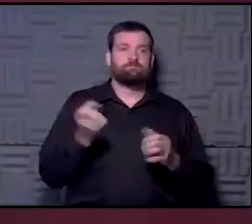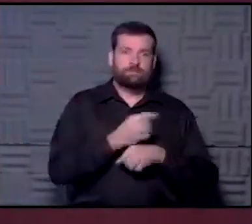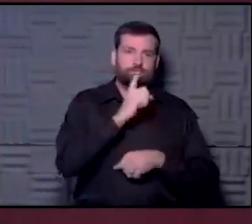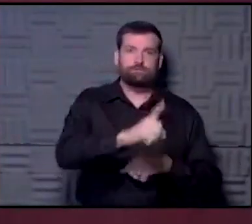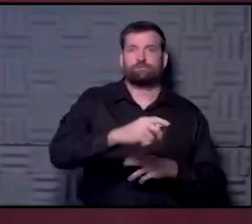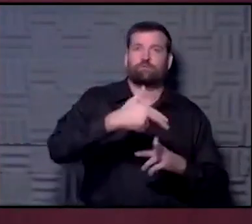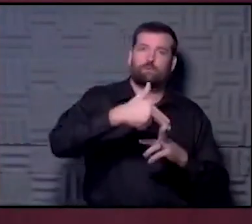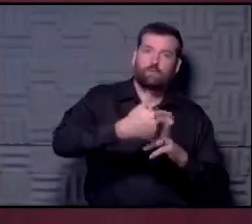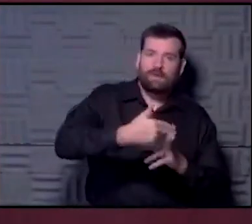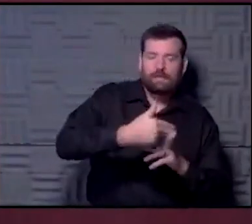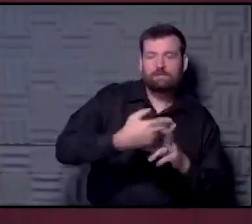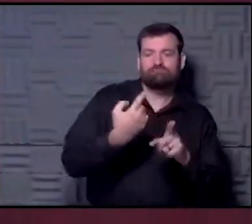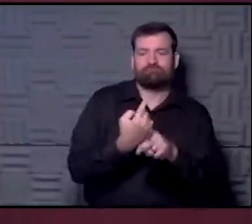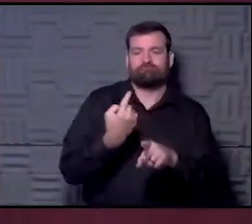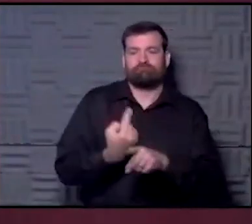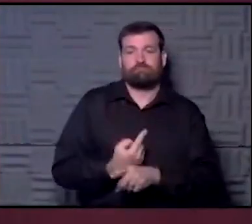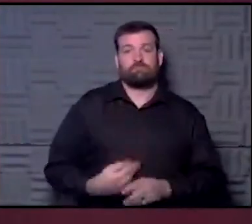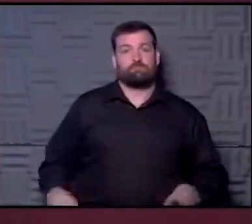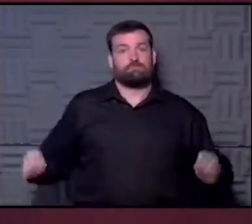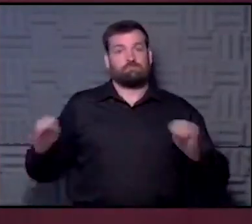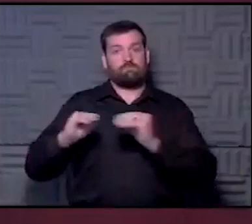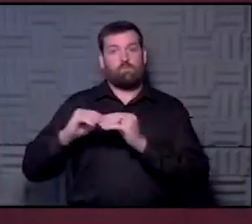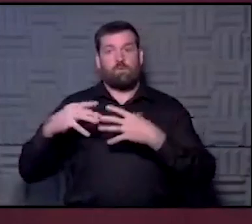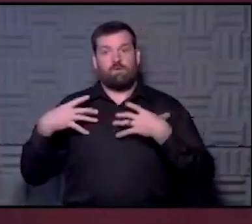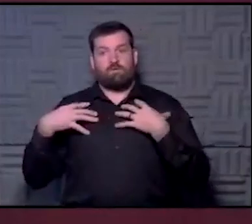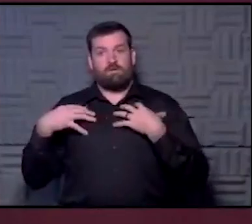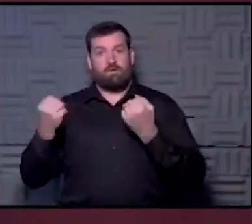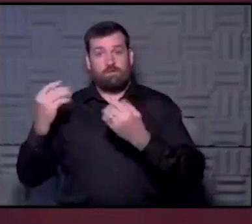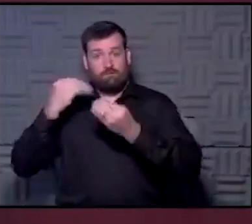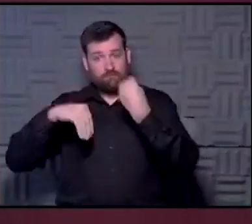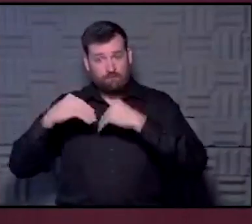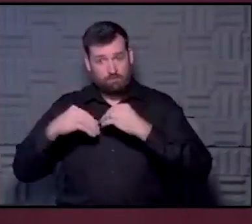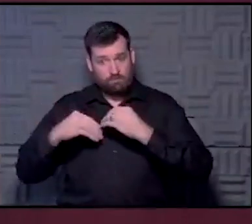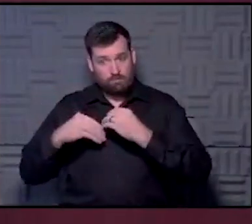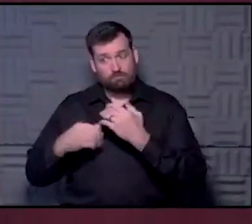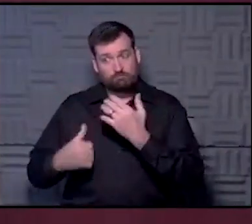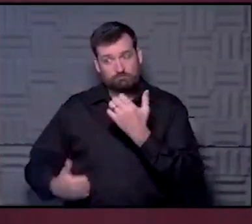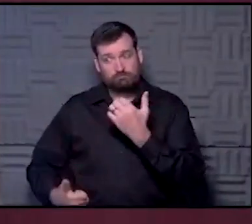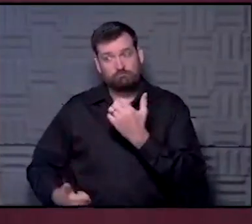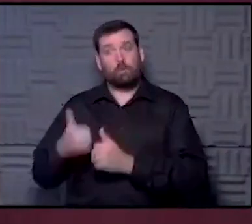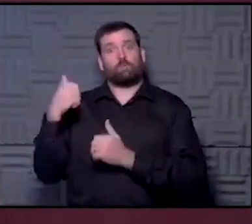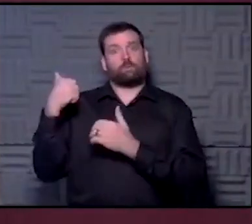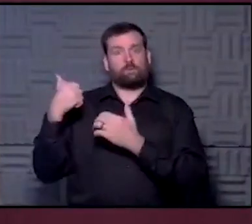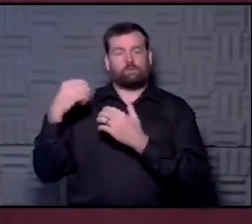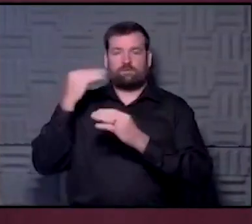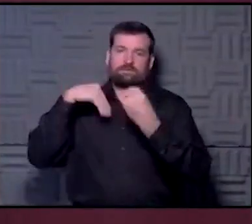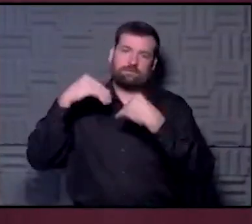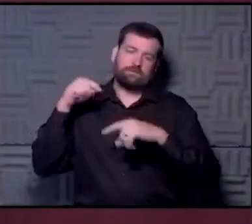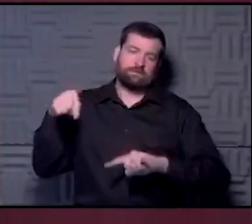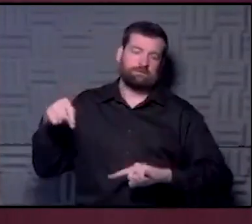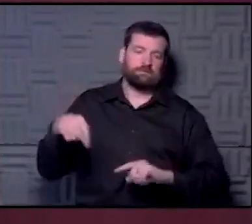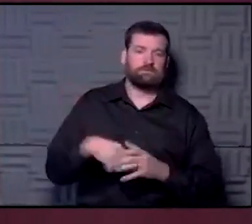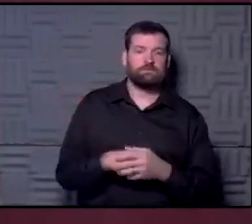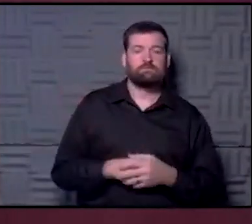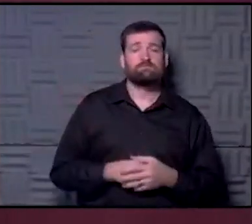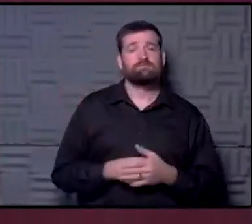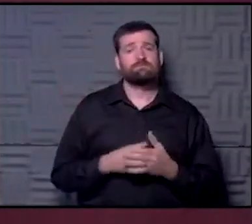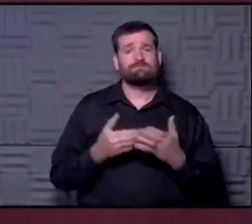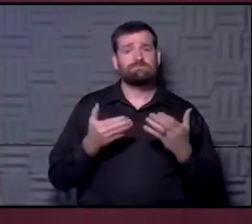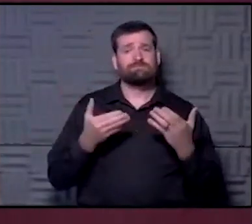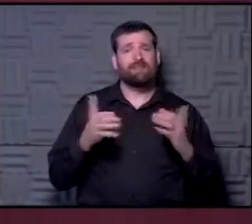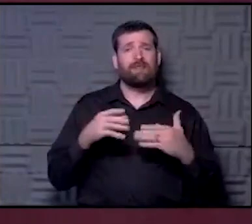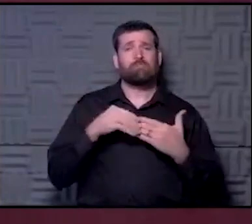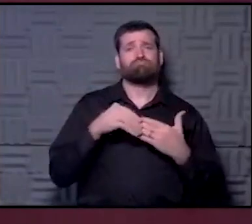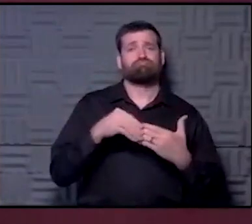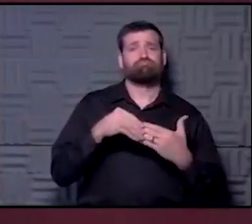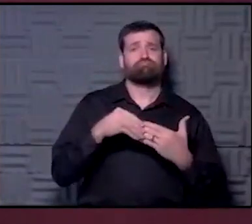weight is in such a way that the healthier foods are taking, the lead, and, allow yourself those